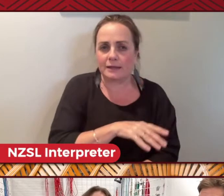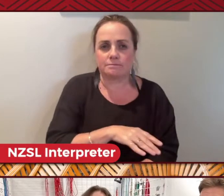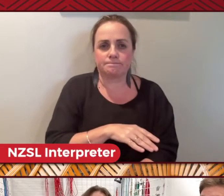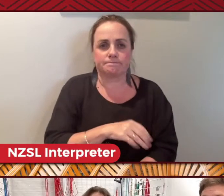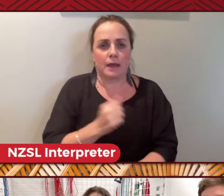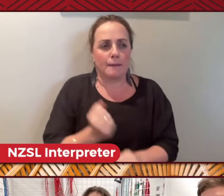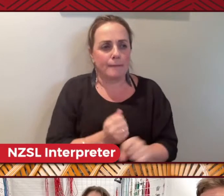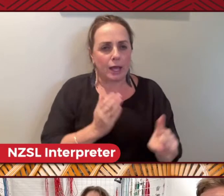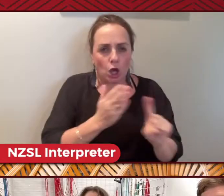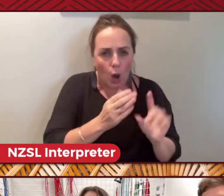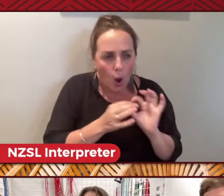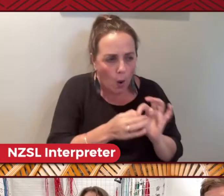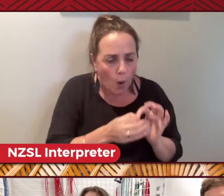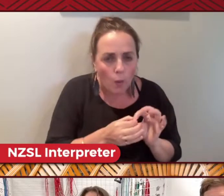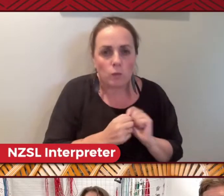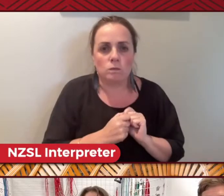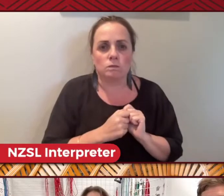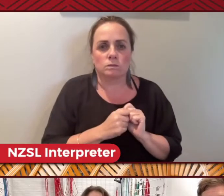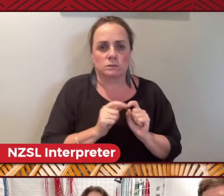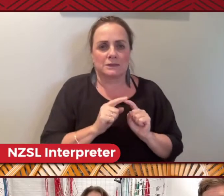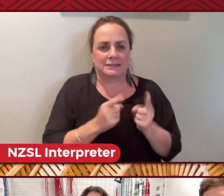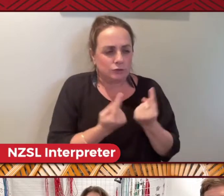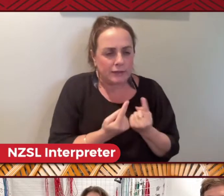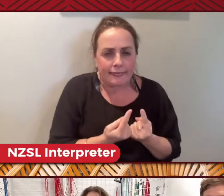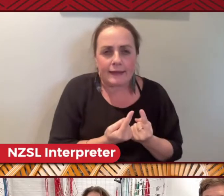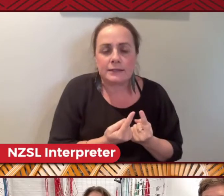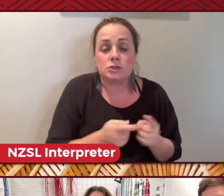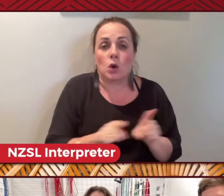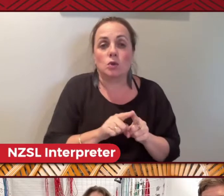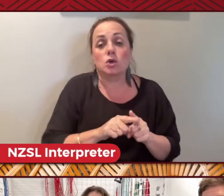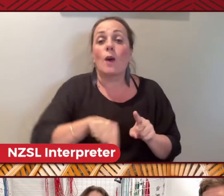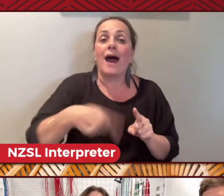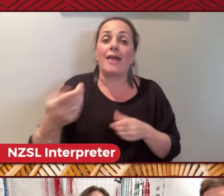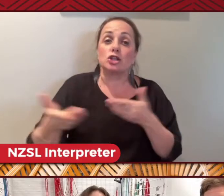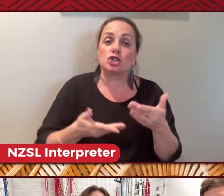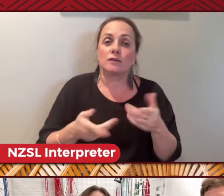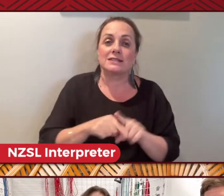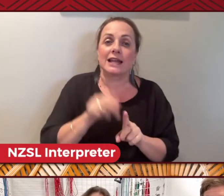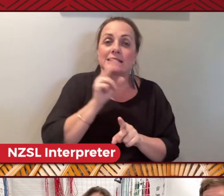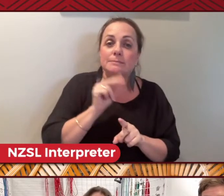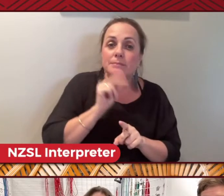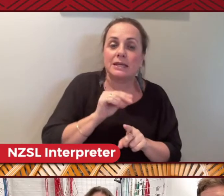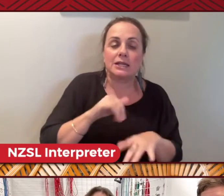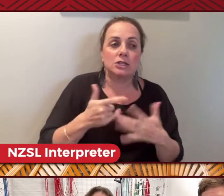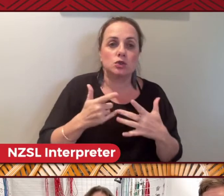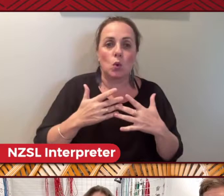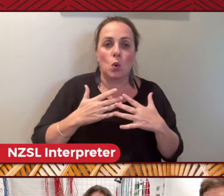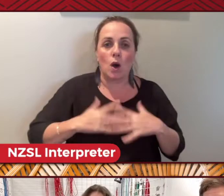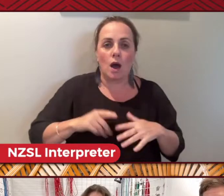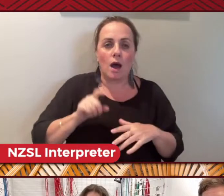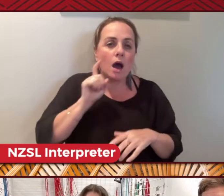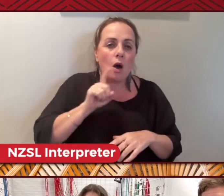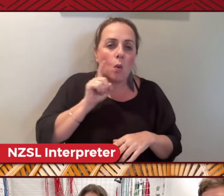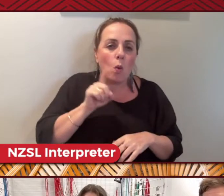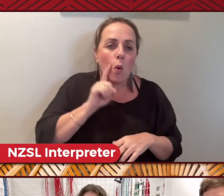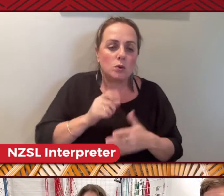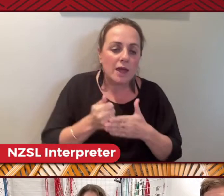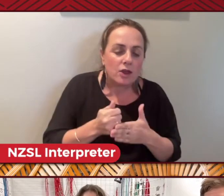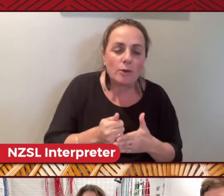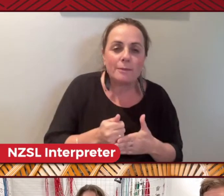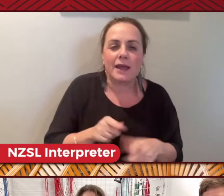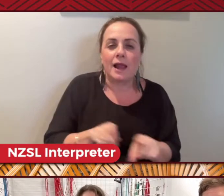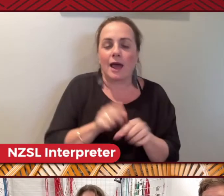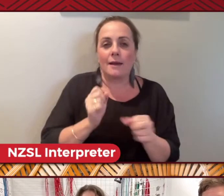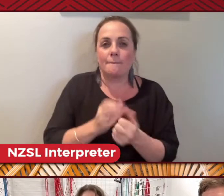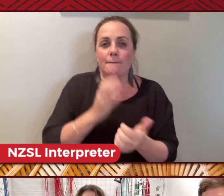setting and modalities, and then complementary services like speech pathology or hydrotherapy, and just making sure that we're